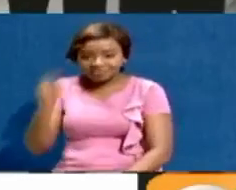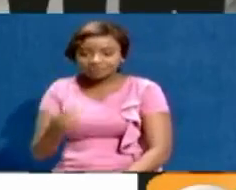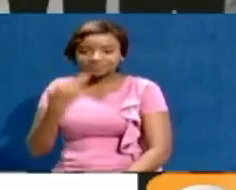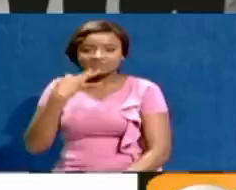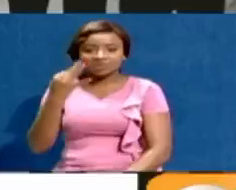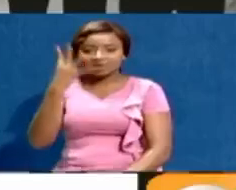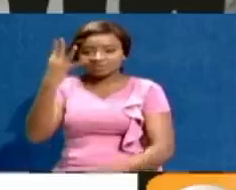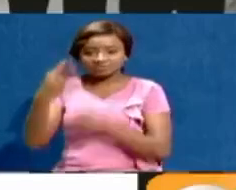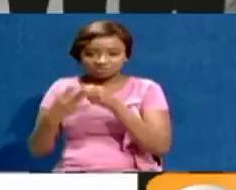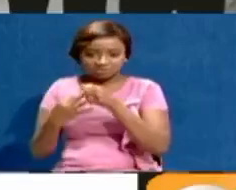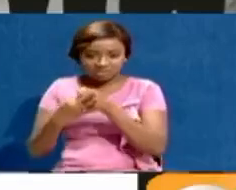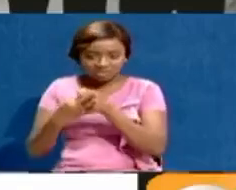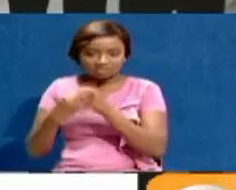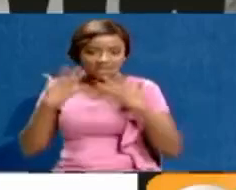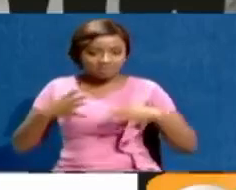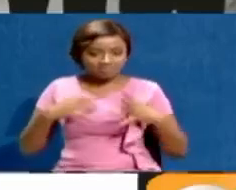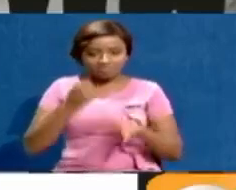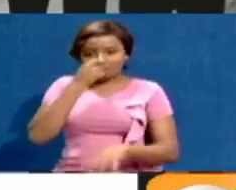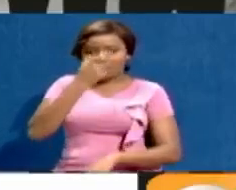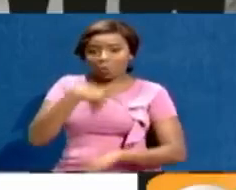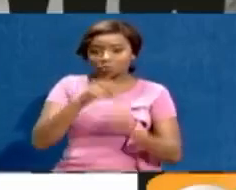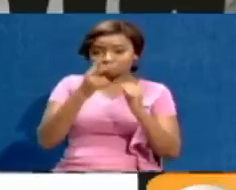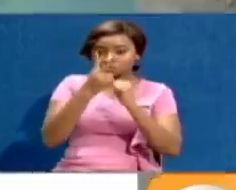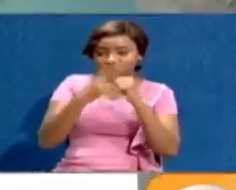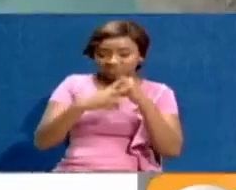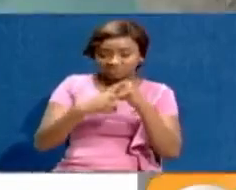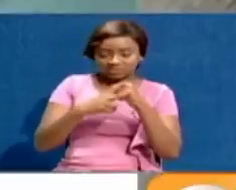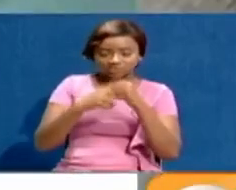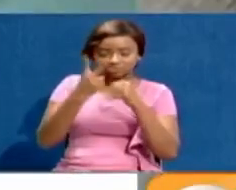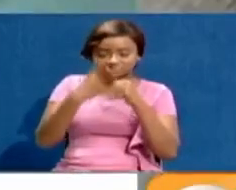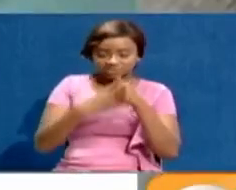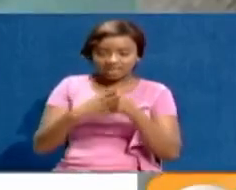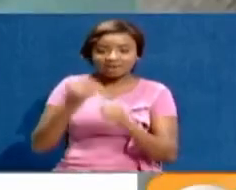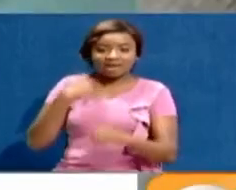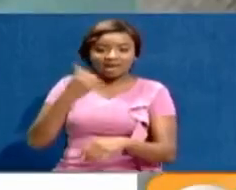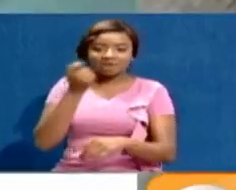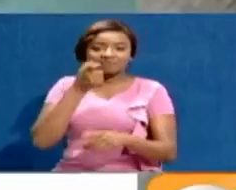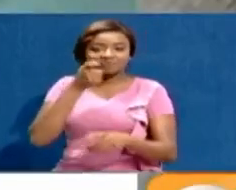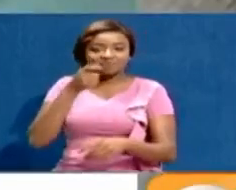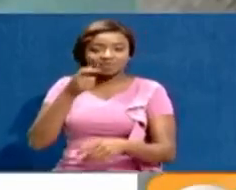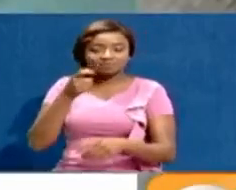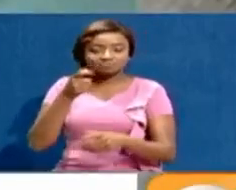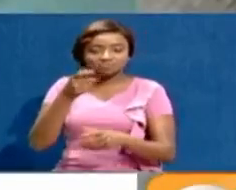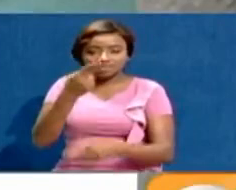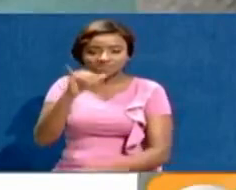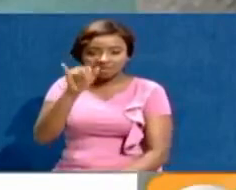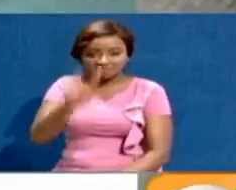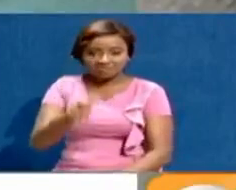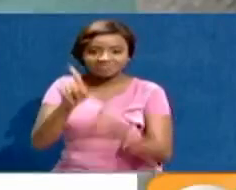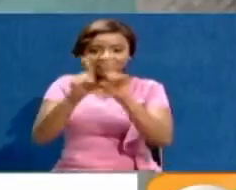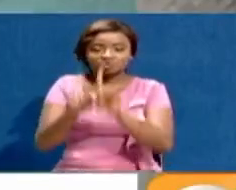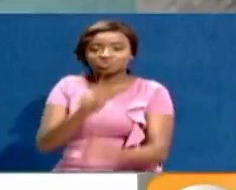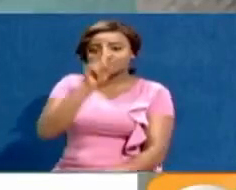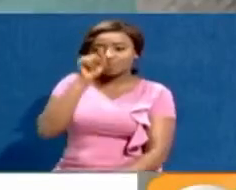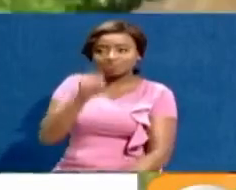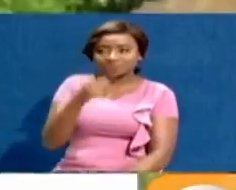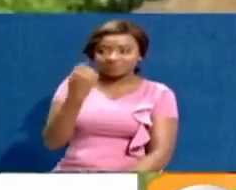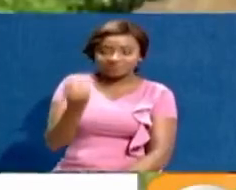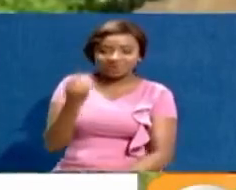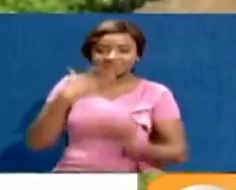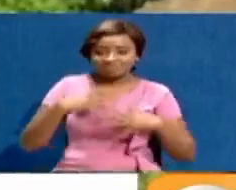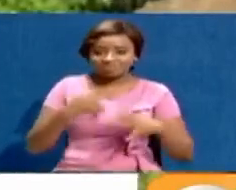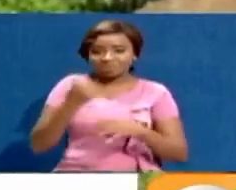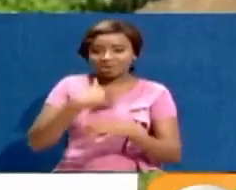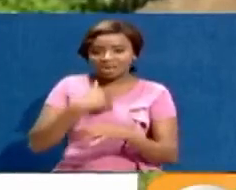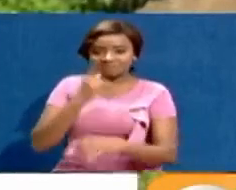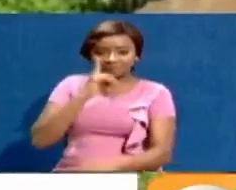304,348 of people aged 15 to 29 are living with HIV. In Kenya, 1.5 million people estimated to be living with HIV.